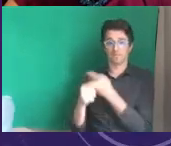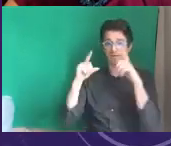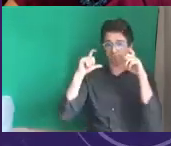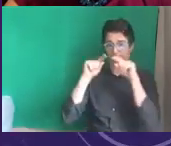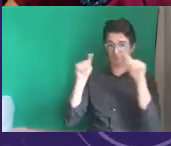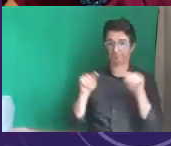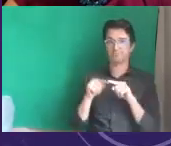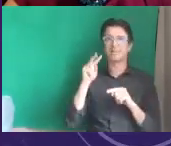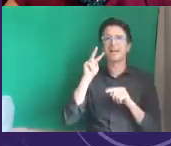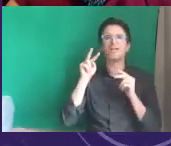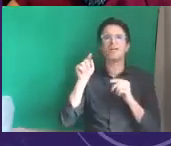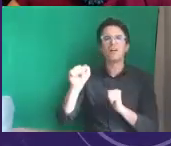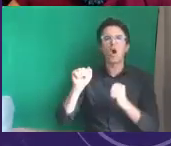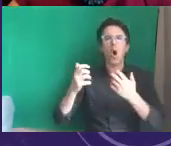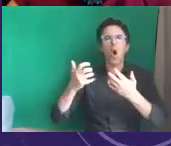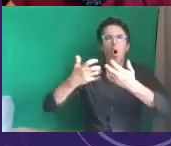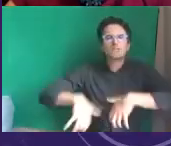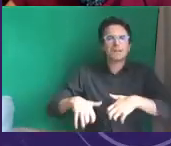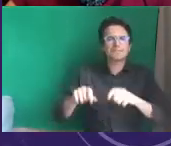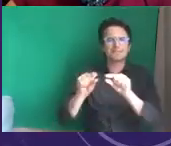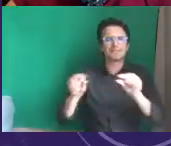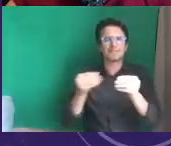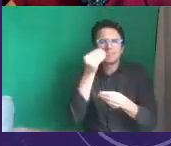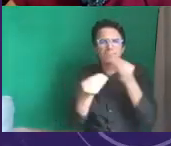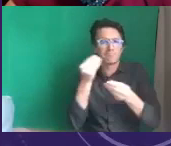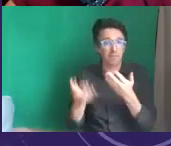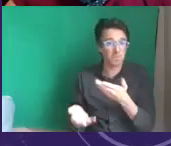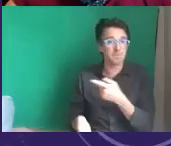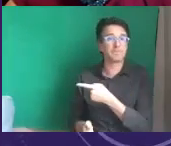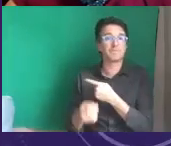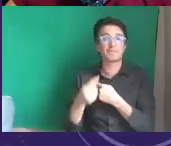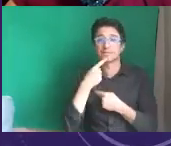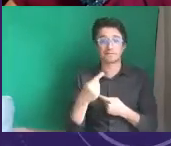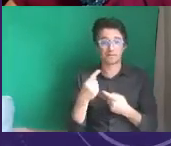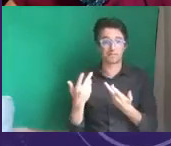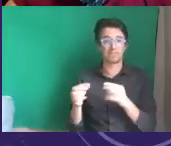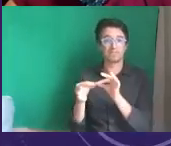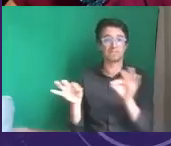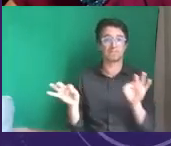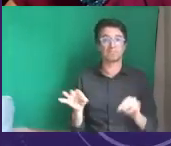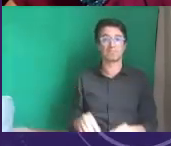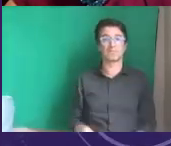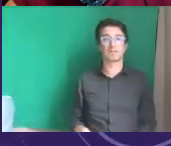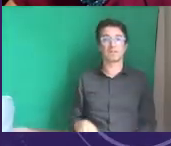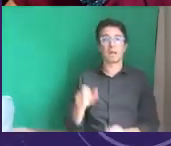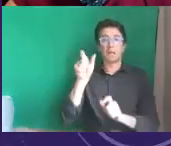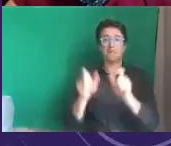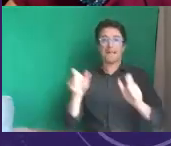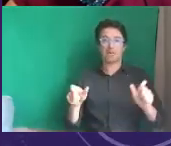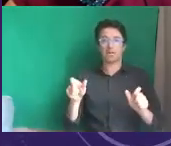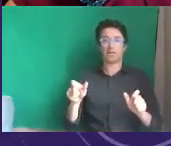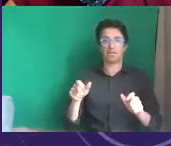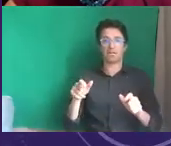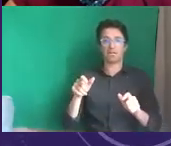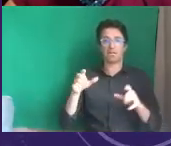crowd. What's in this image, according to what I see, is young protesters